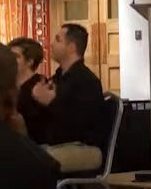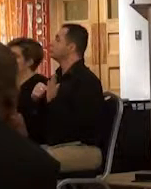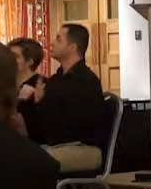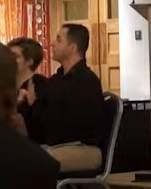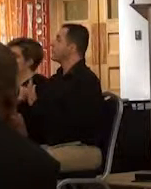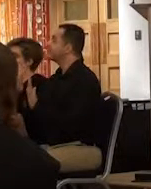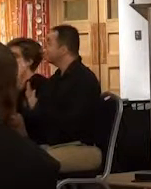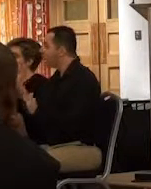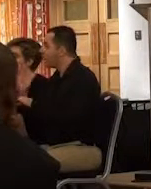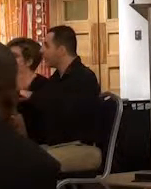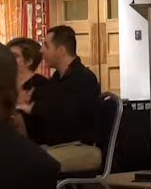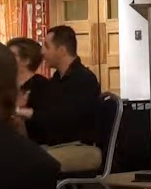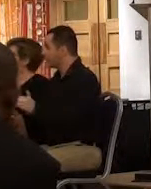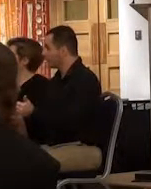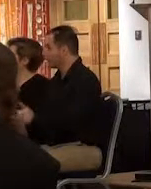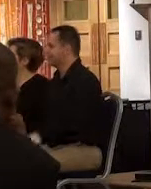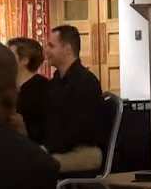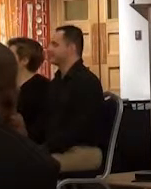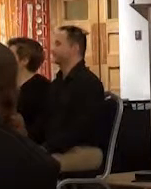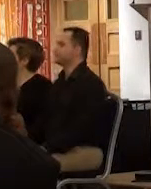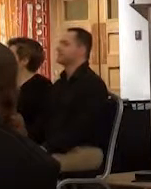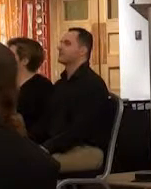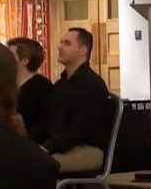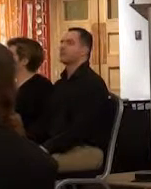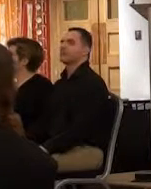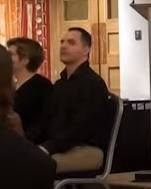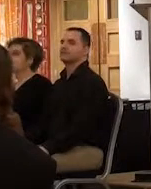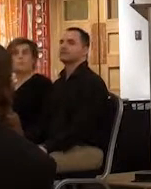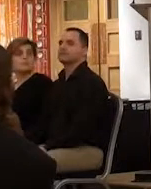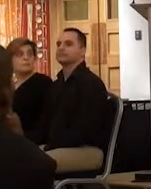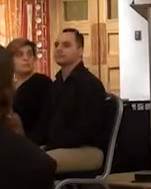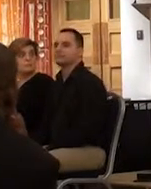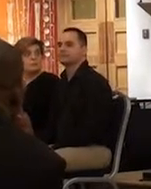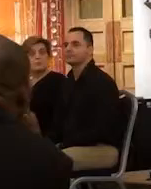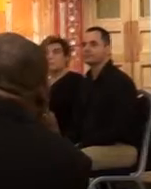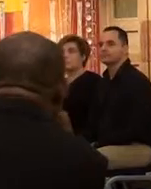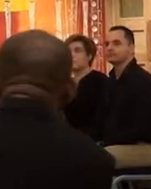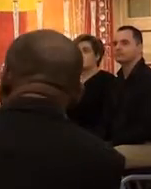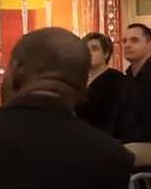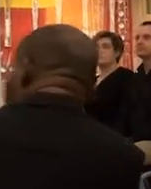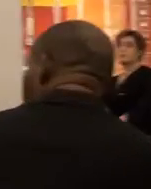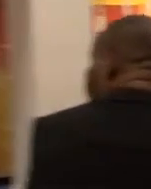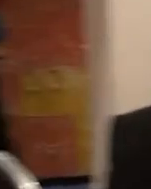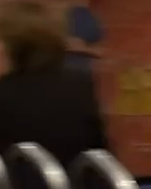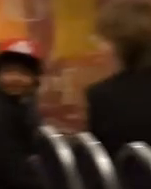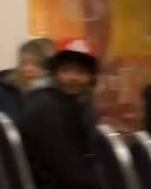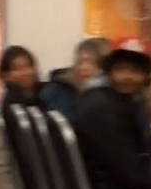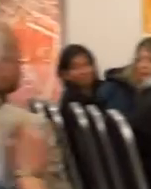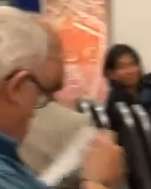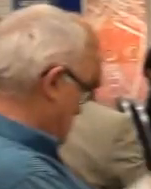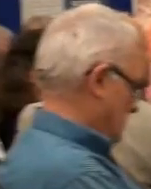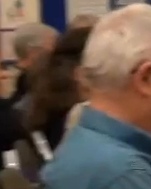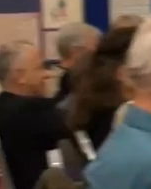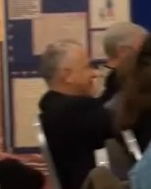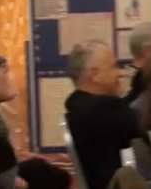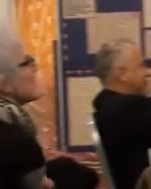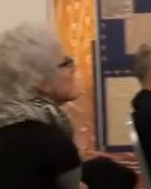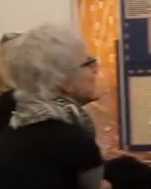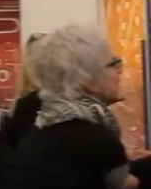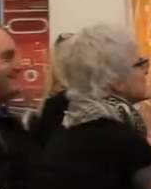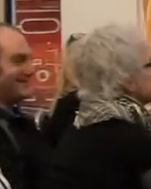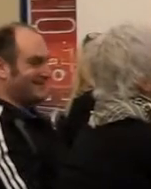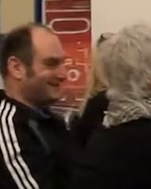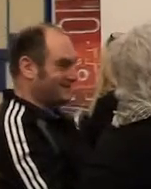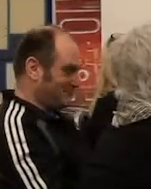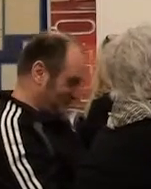night. Okay, thanks for the question. Is it a stick I can see? Yes, that represents me. Oh. Tara